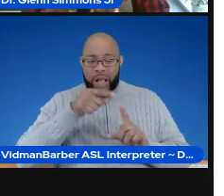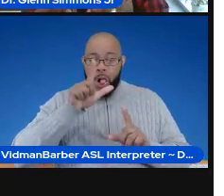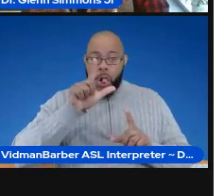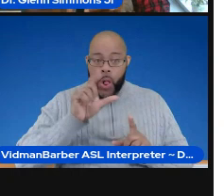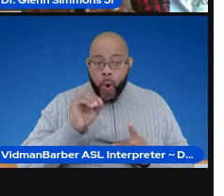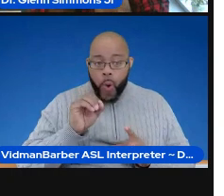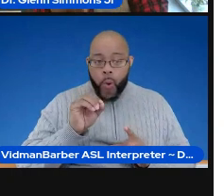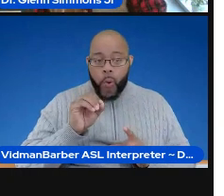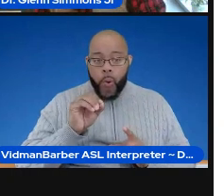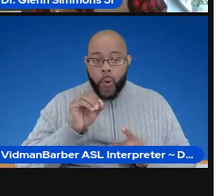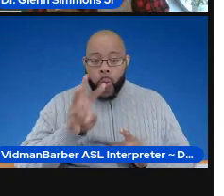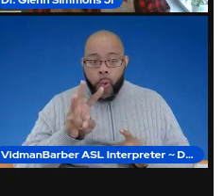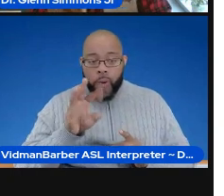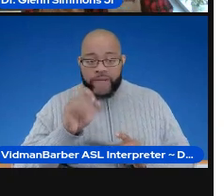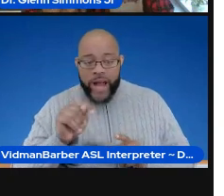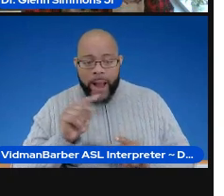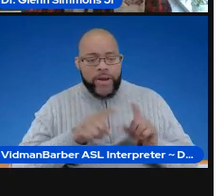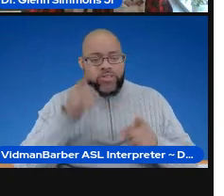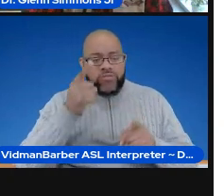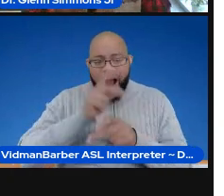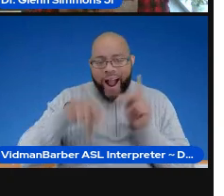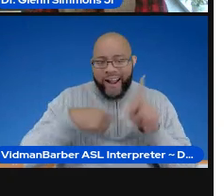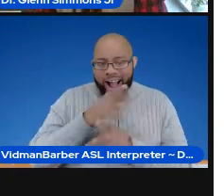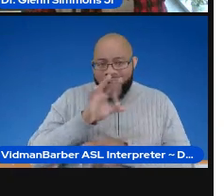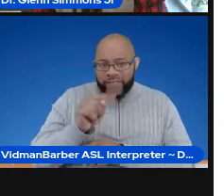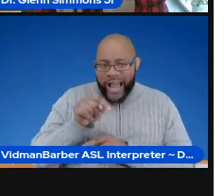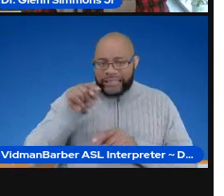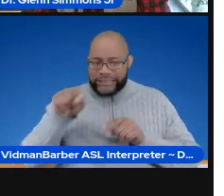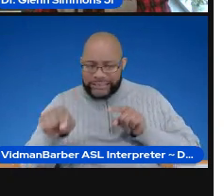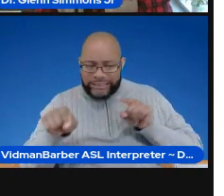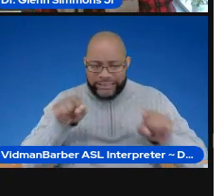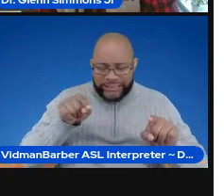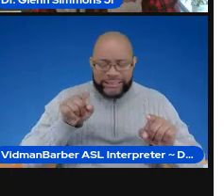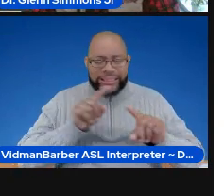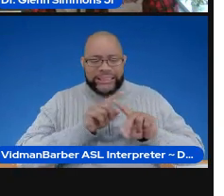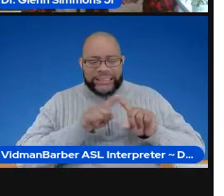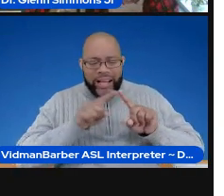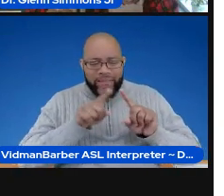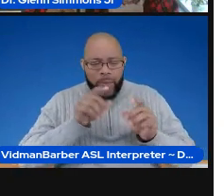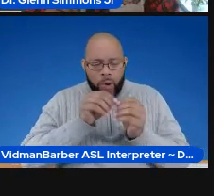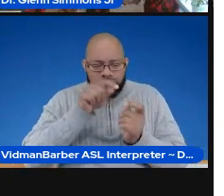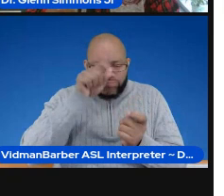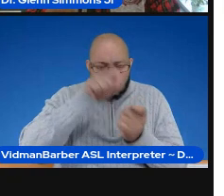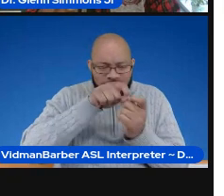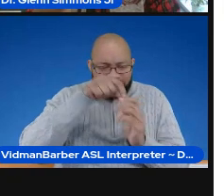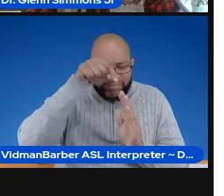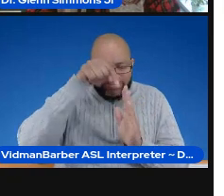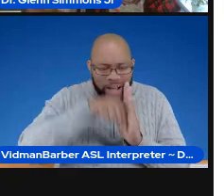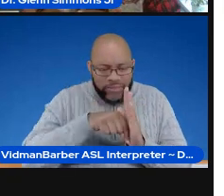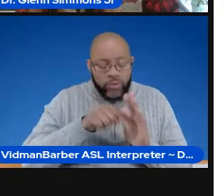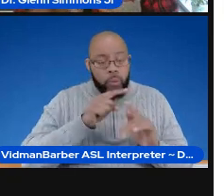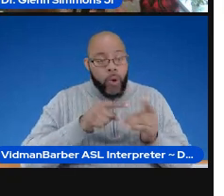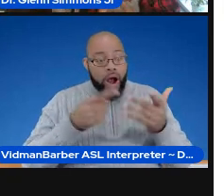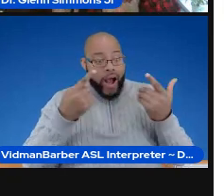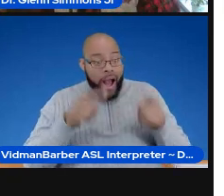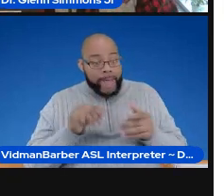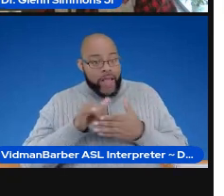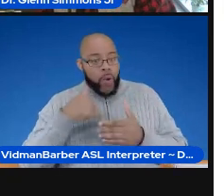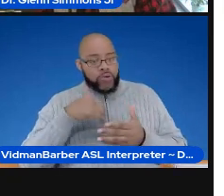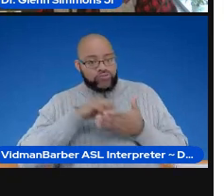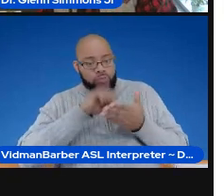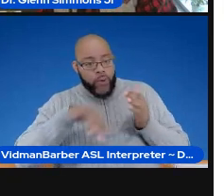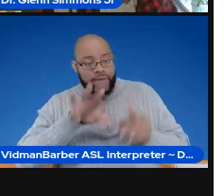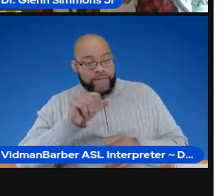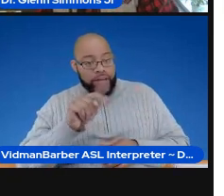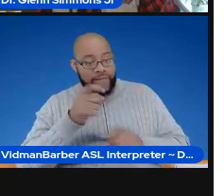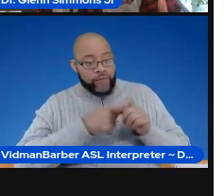maybe it's, the right type of fat. Maybe it's this fat. Maybe it's these different proportions of fat. And what's happened is that as we've removed fat from